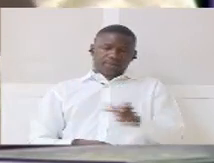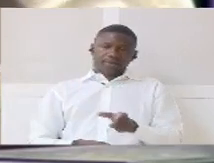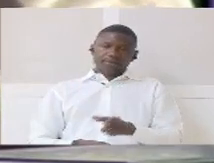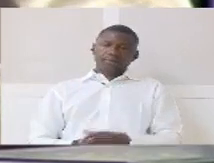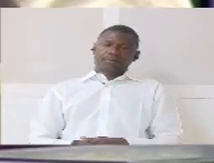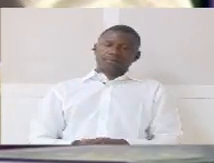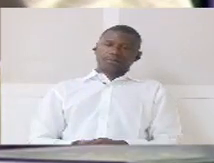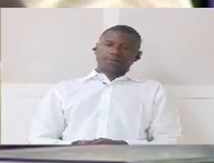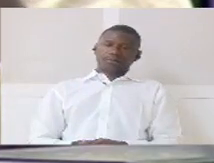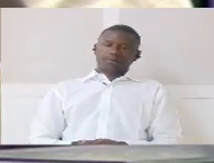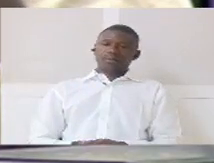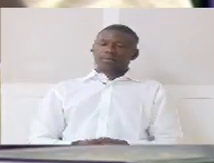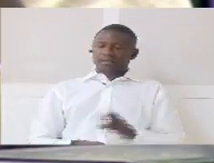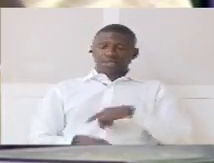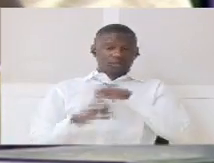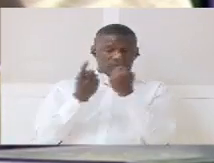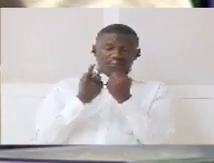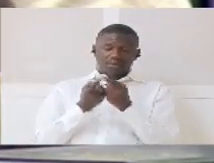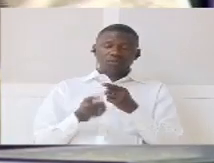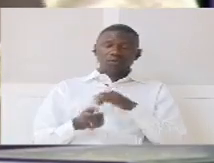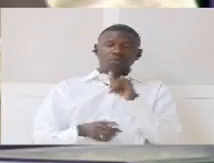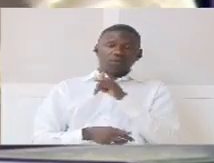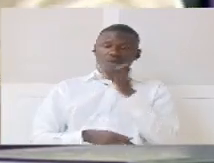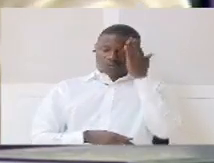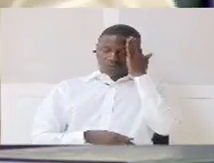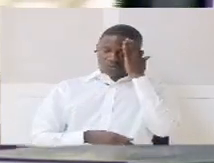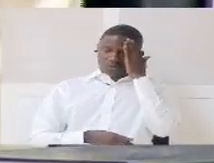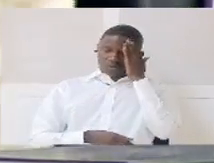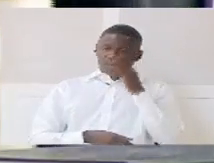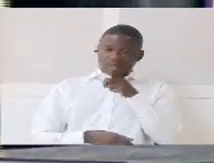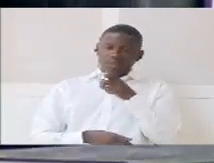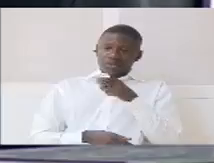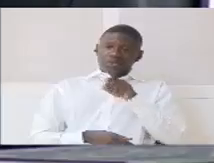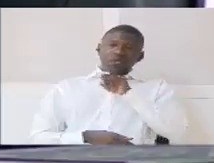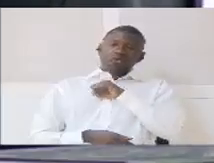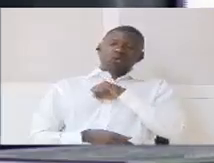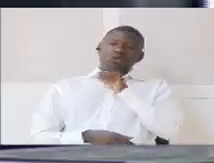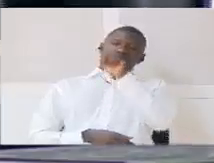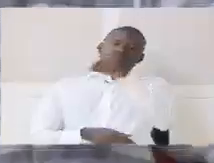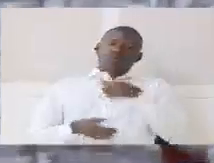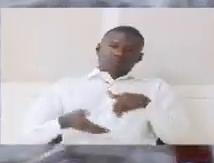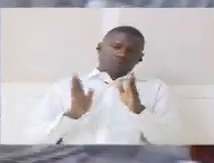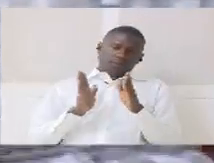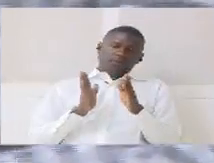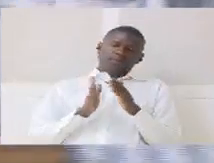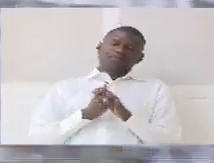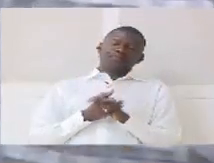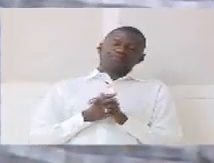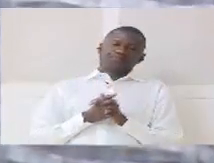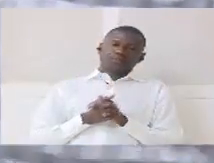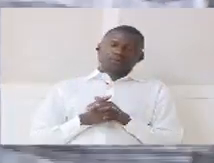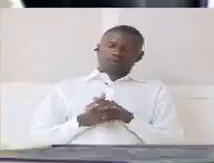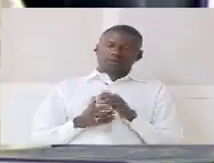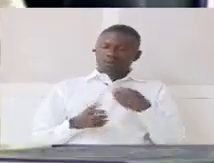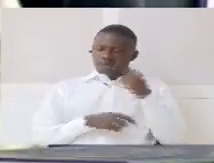Kubi Jemi Alonko. There is something which. Wolomitela Siloti. Which is your way. Prisons. So